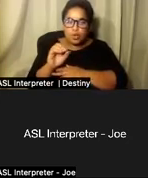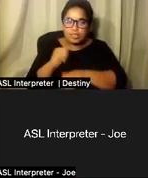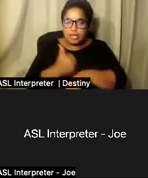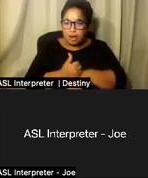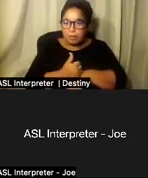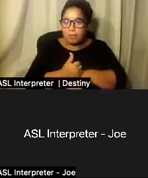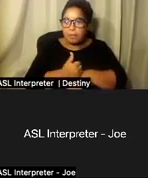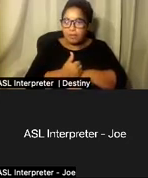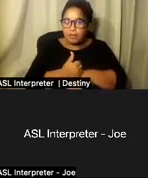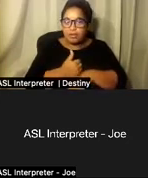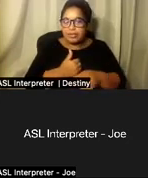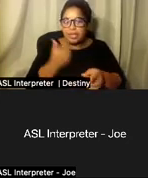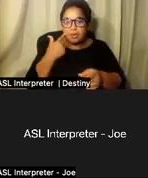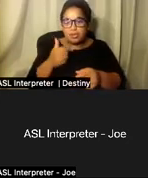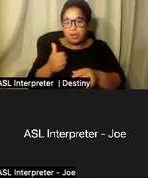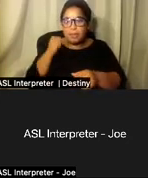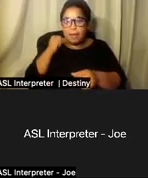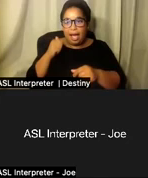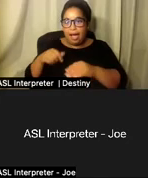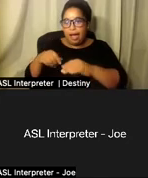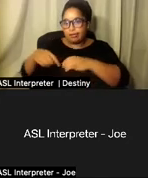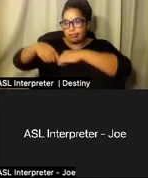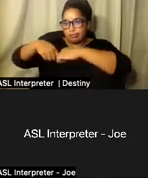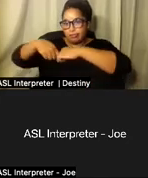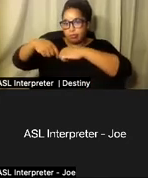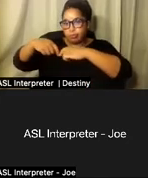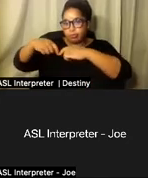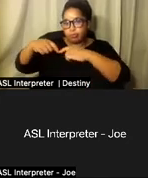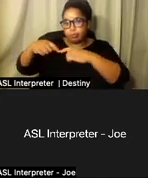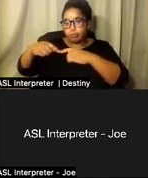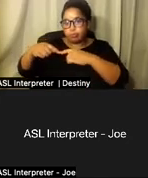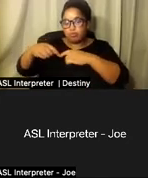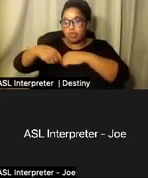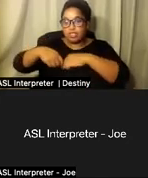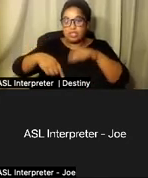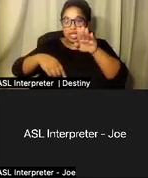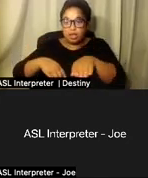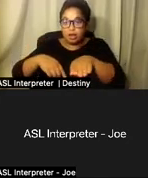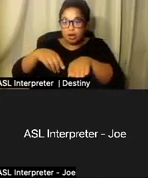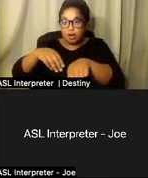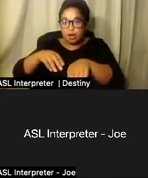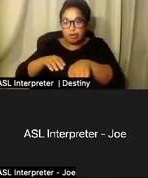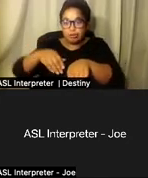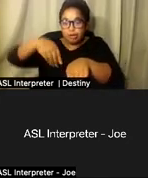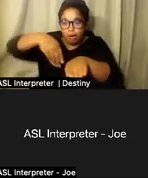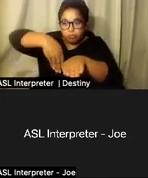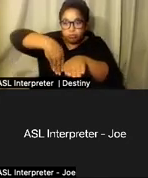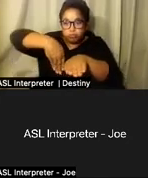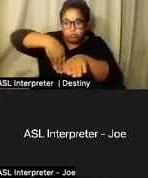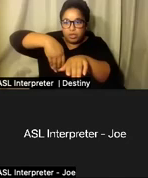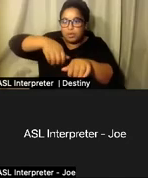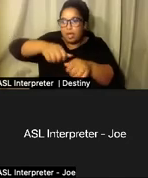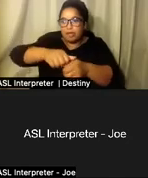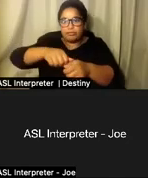on the back, it would actually, the force would be opening it up versus here. it's in line with the Velcro and you can't pull that